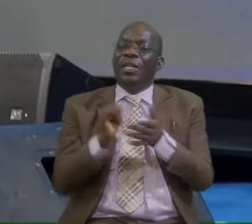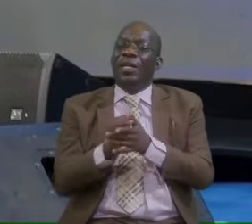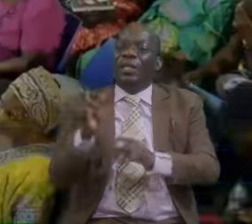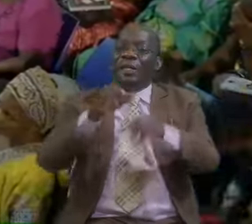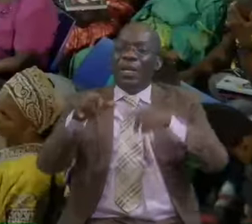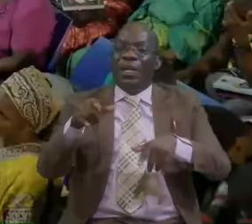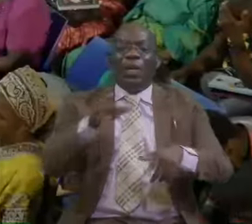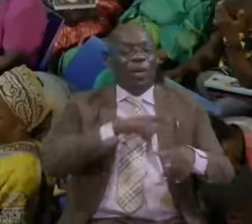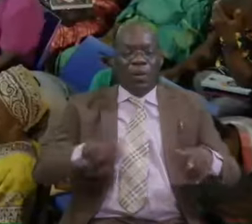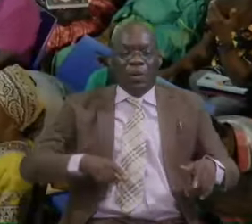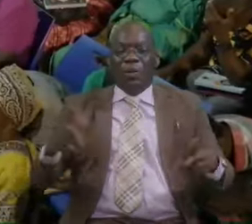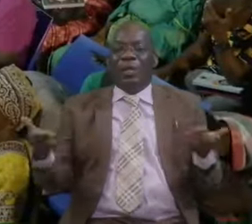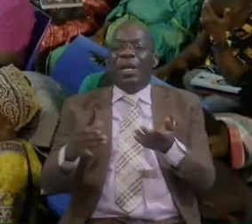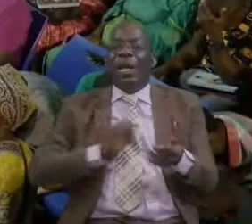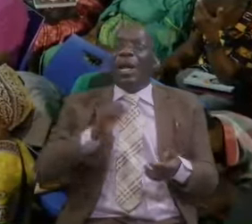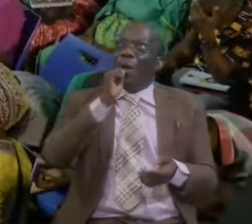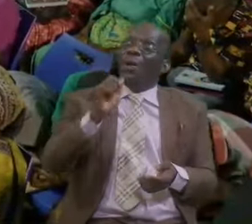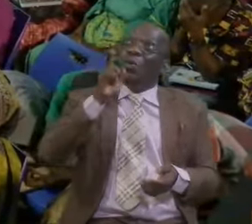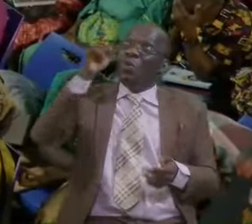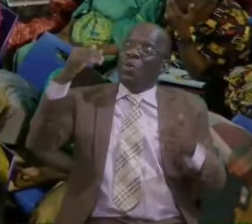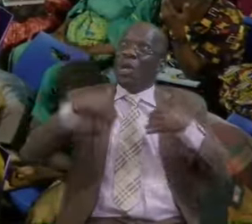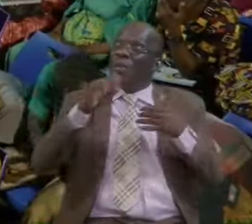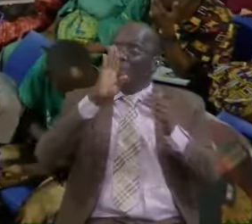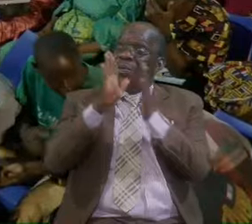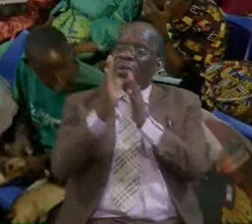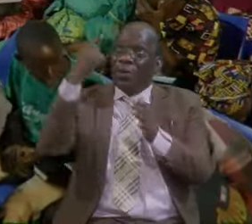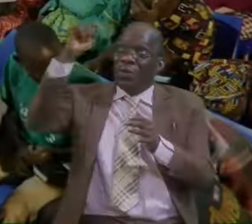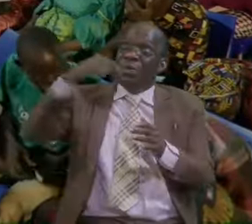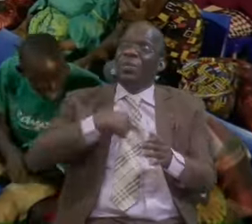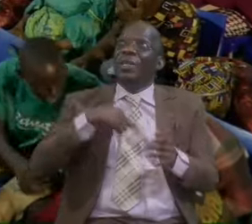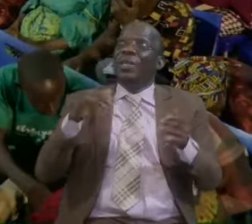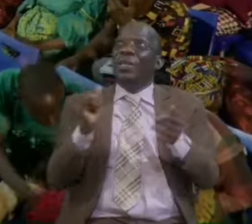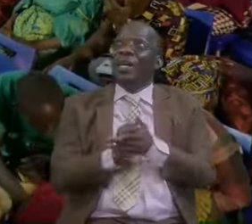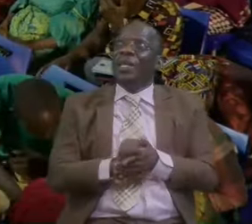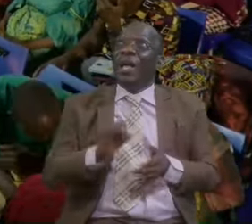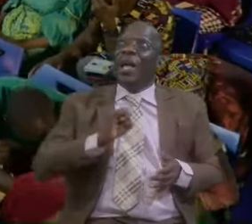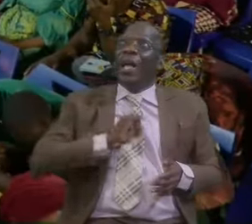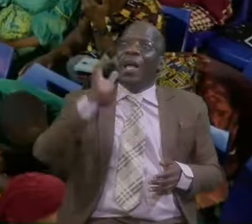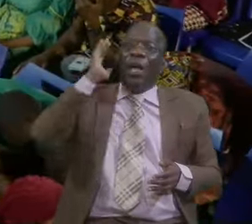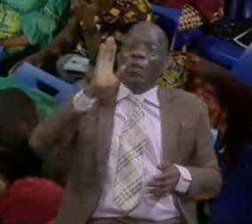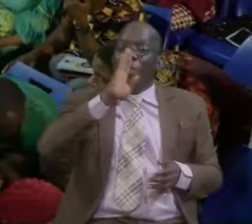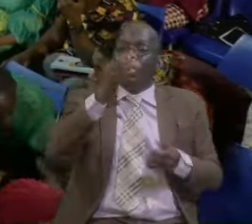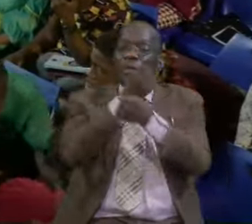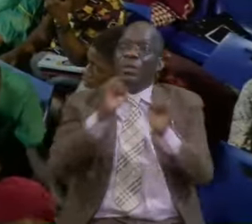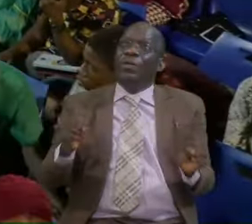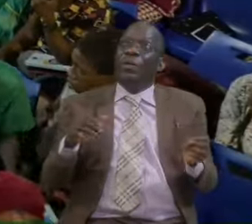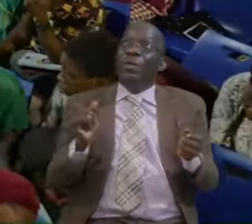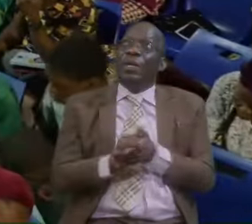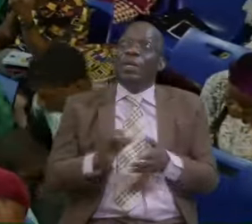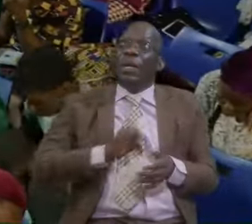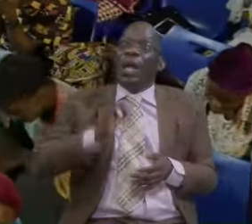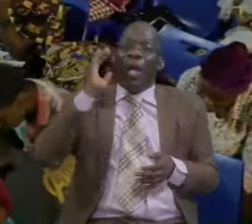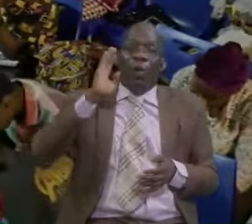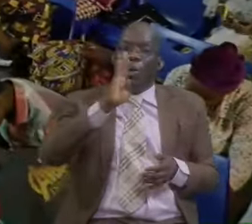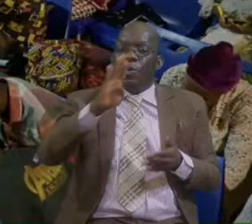been interceding for me, praying for me, that I will be saved, I will be